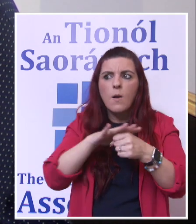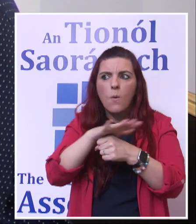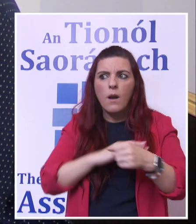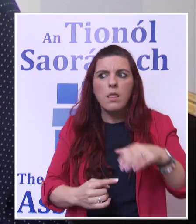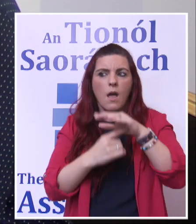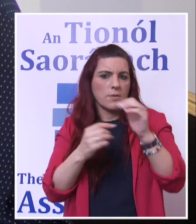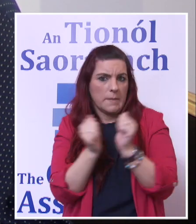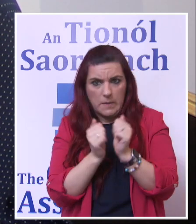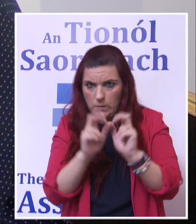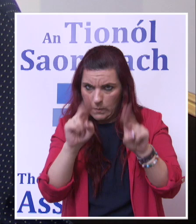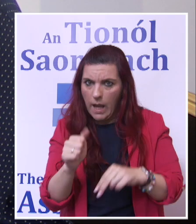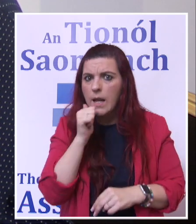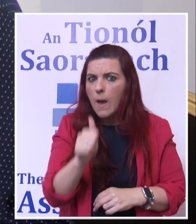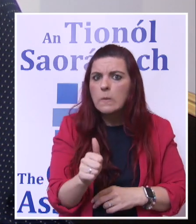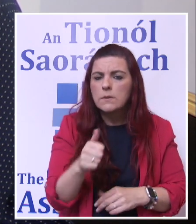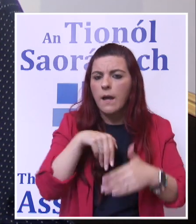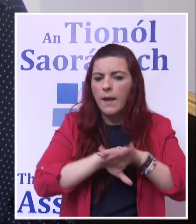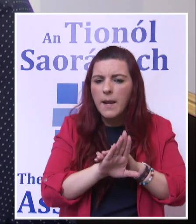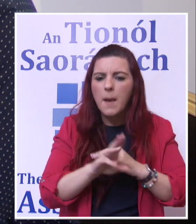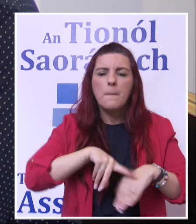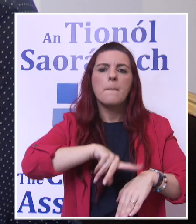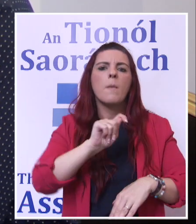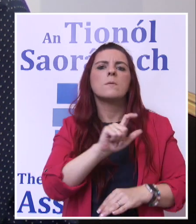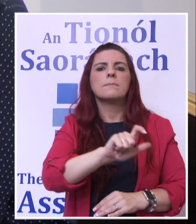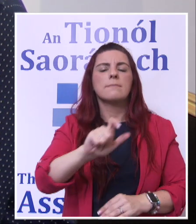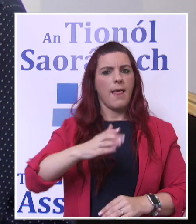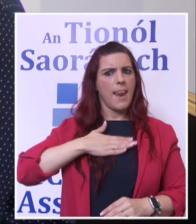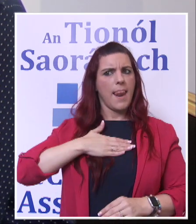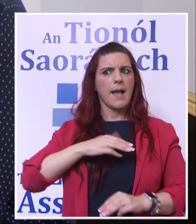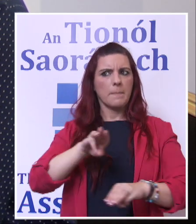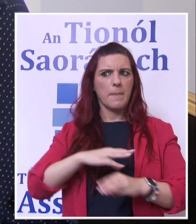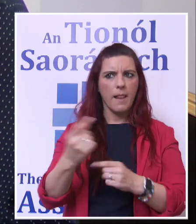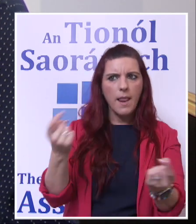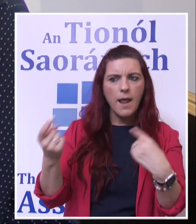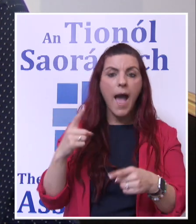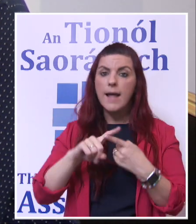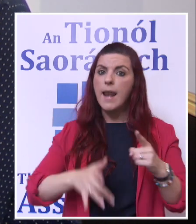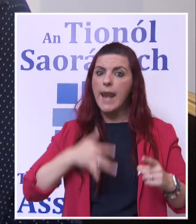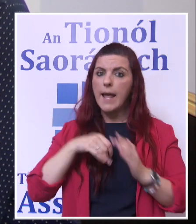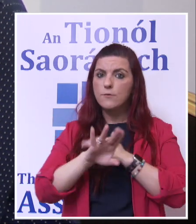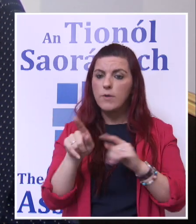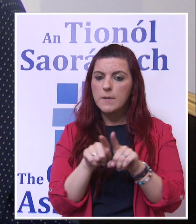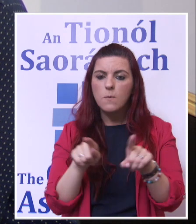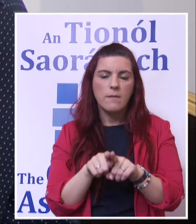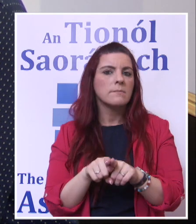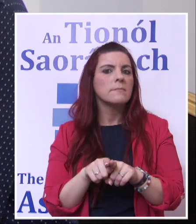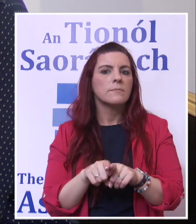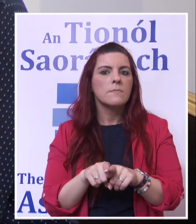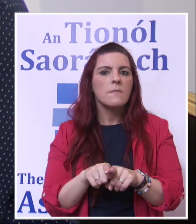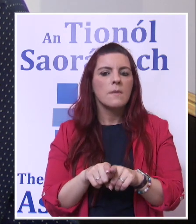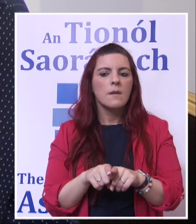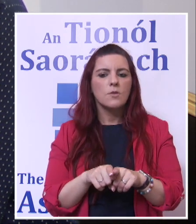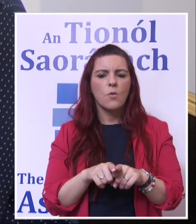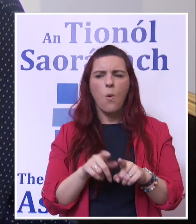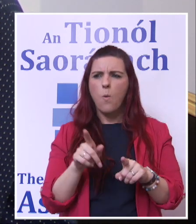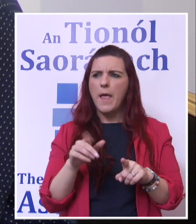are entitled to be there, and most councils now live stream their meetings as well. So nothing beats attending a meeting,